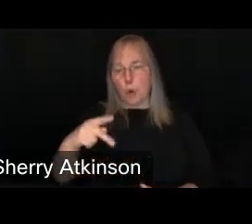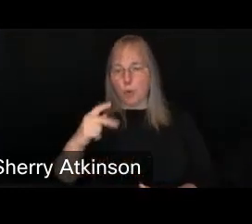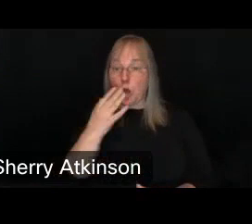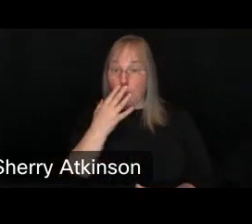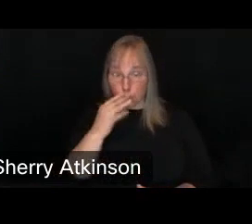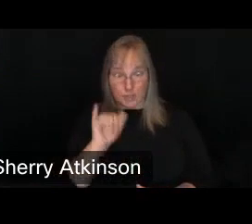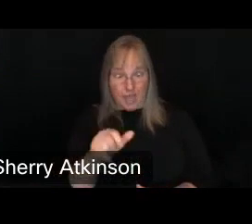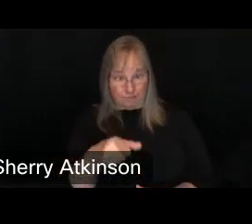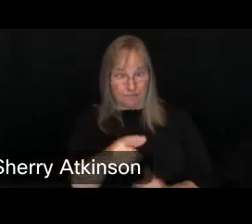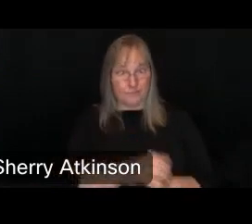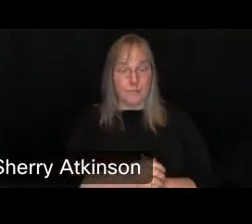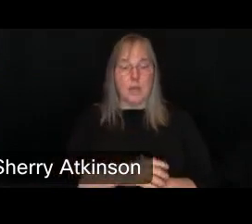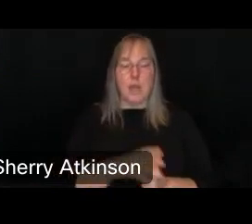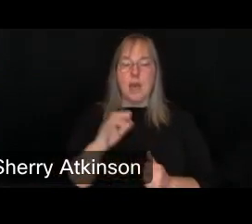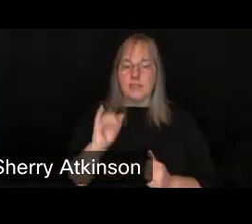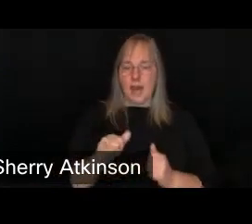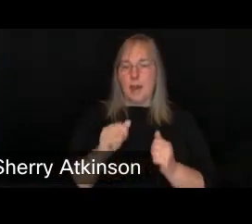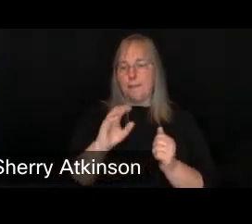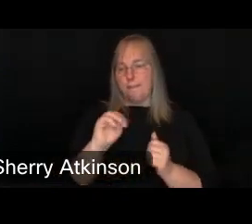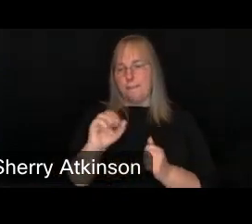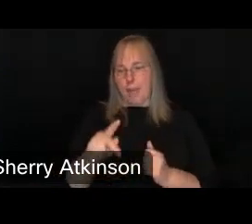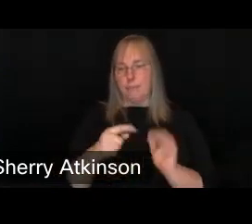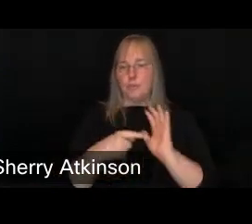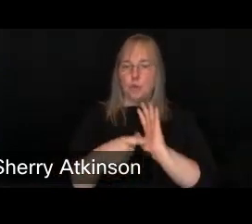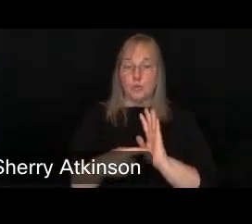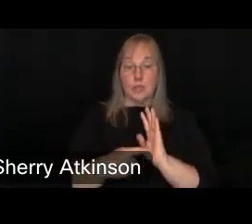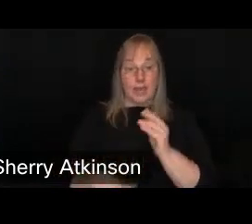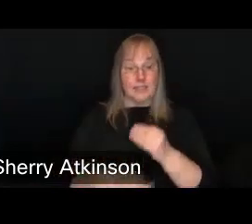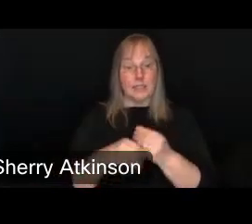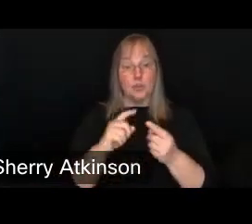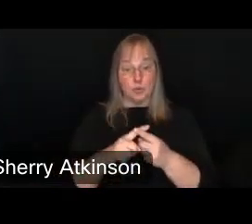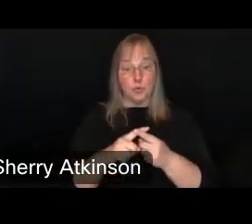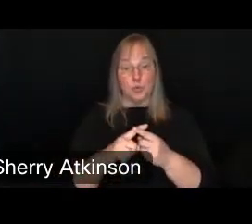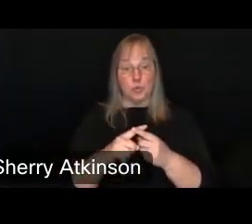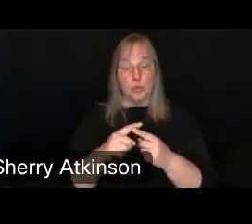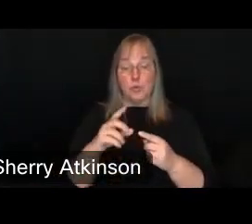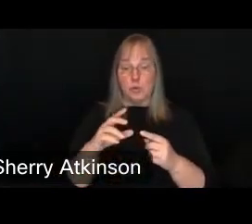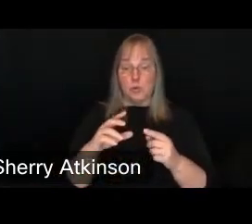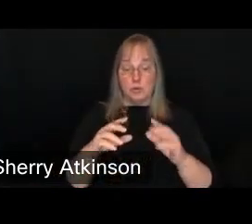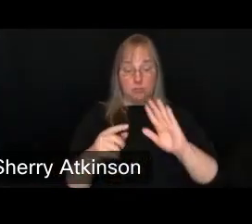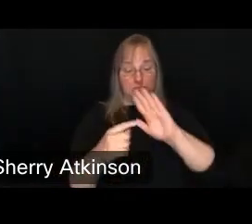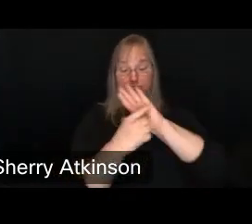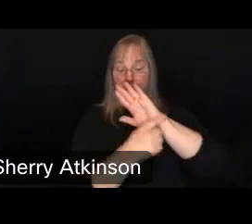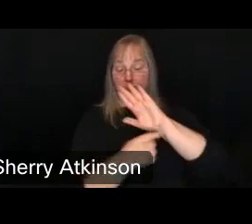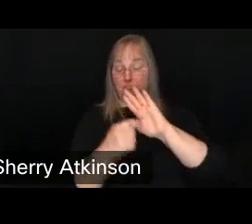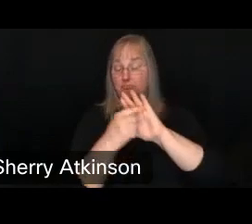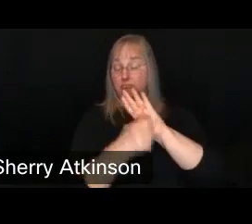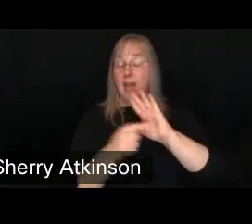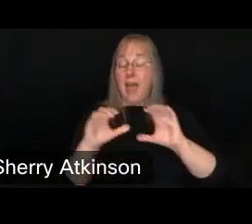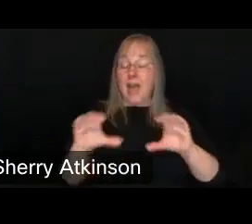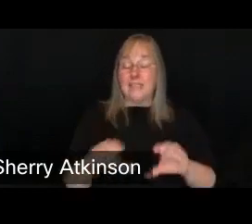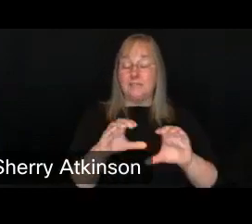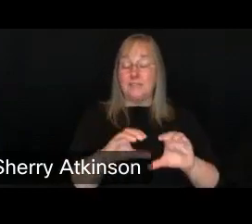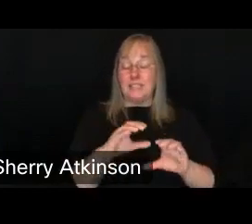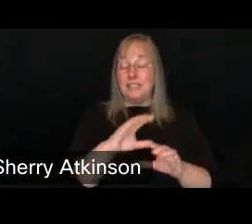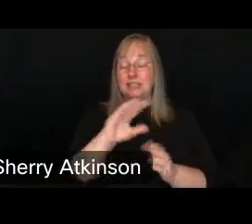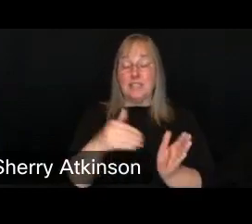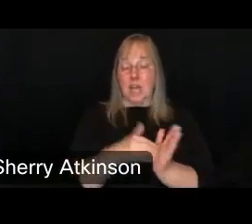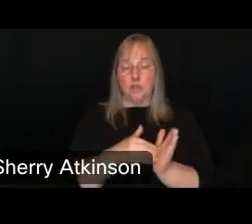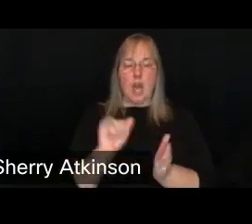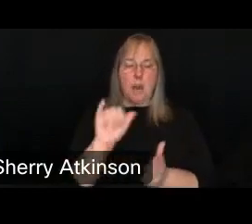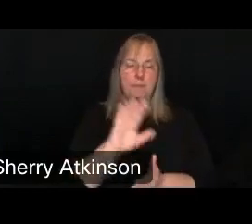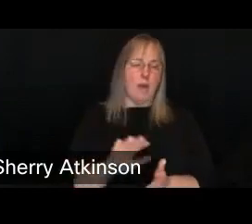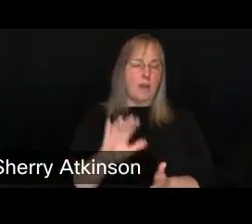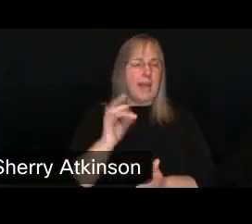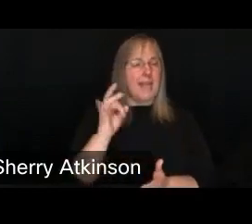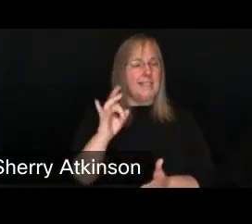And basically, this map shows that in addition to these activity centers, there are about a total of 18 different character areas that this